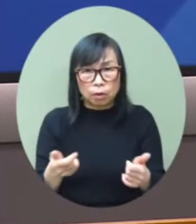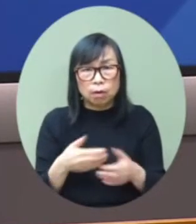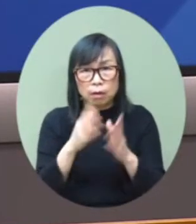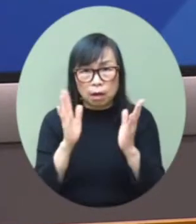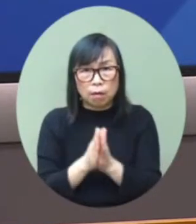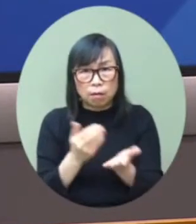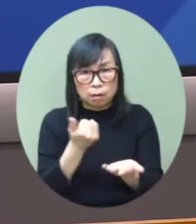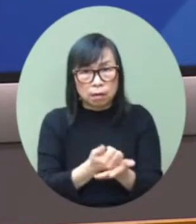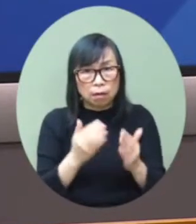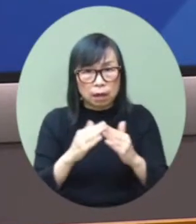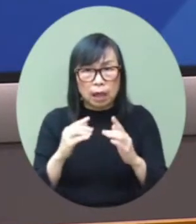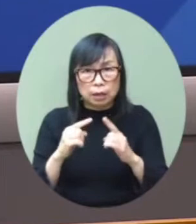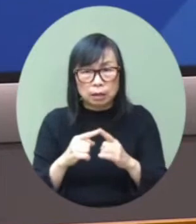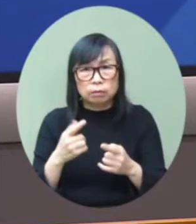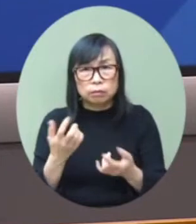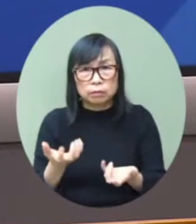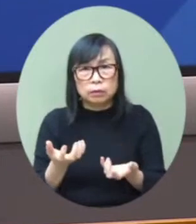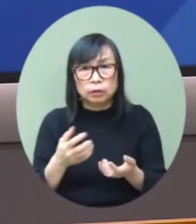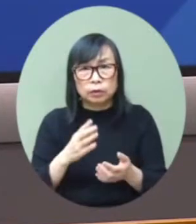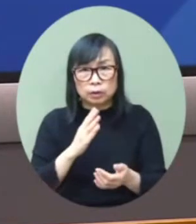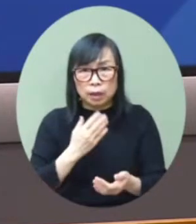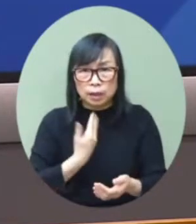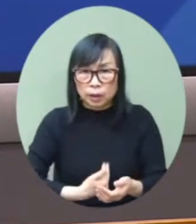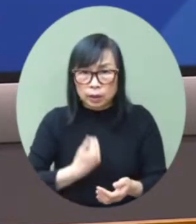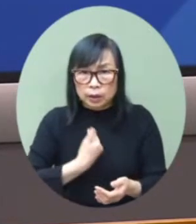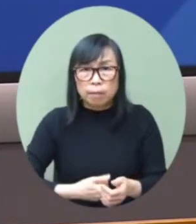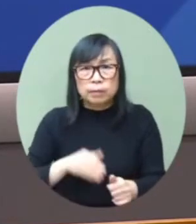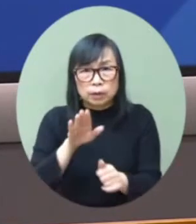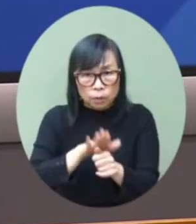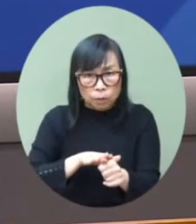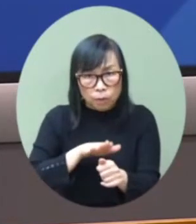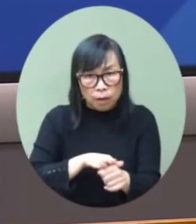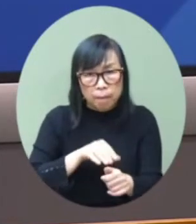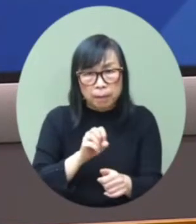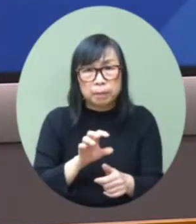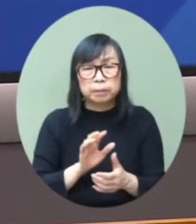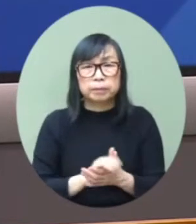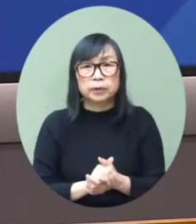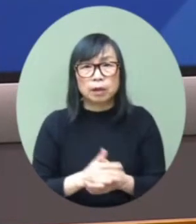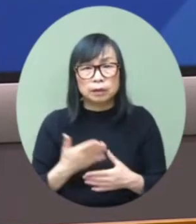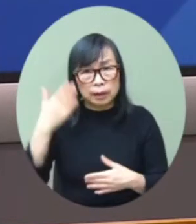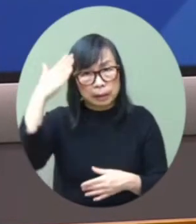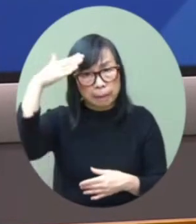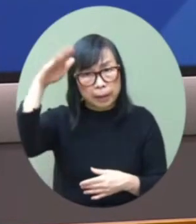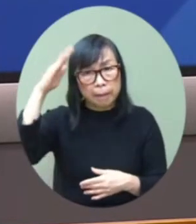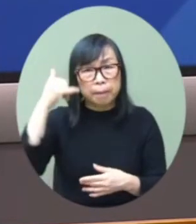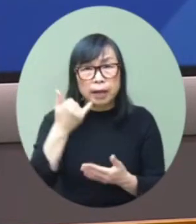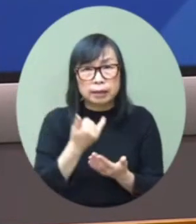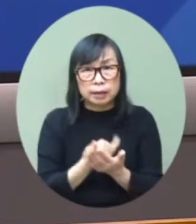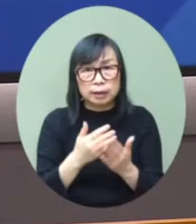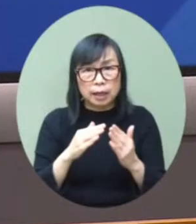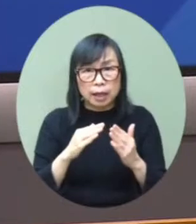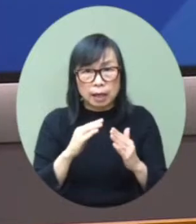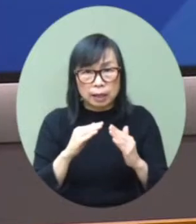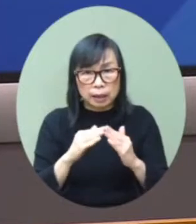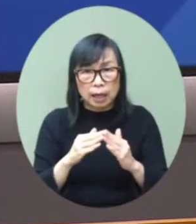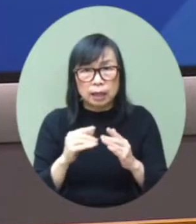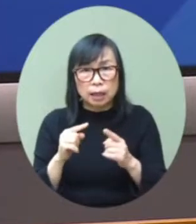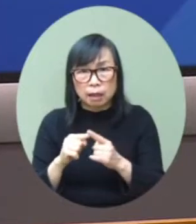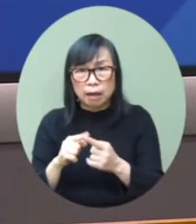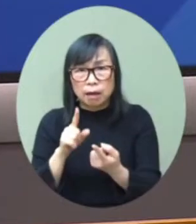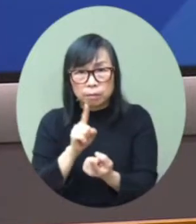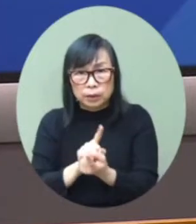this deaths, and I would like to offer our deeper condolences to their friends and families. We